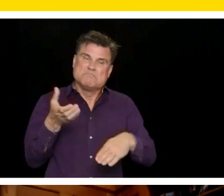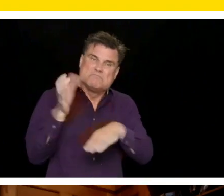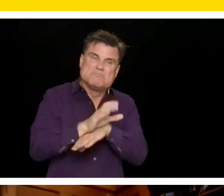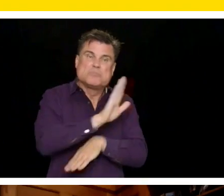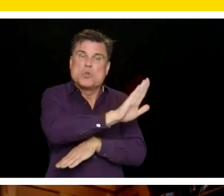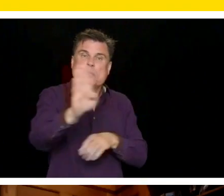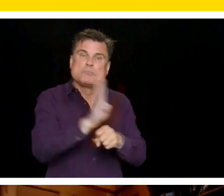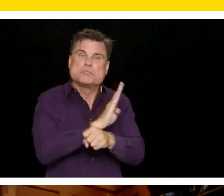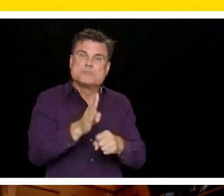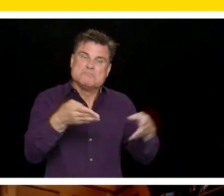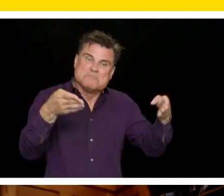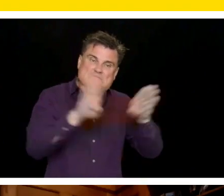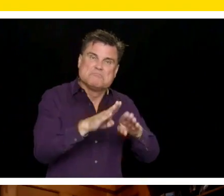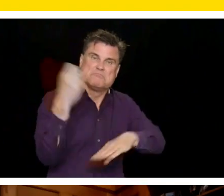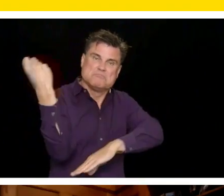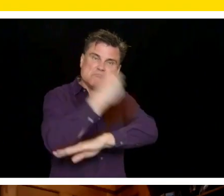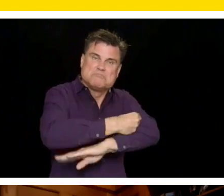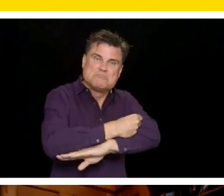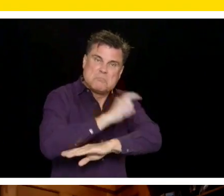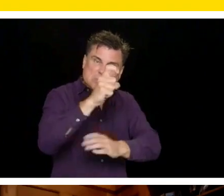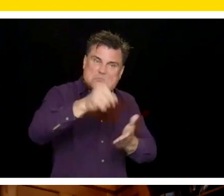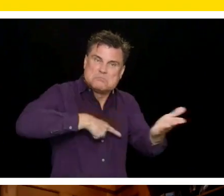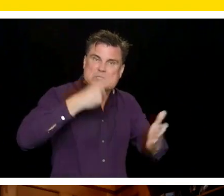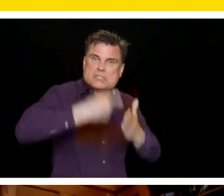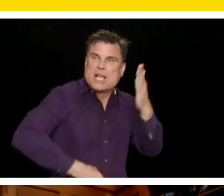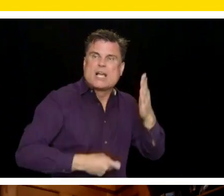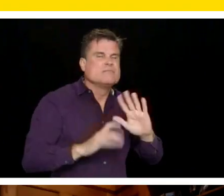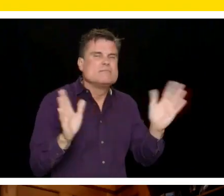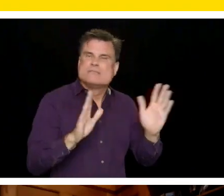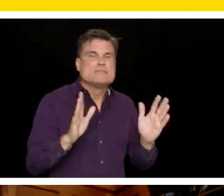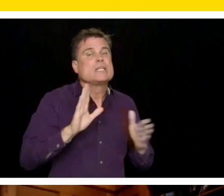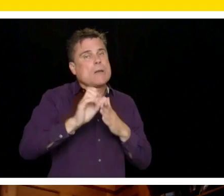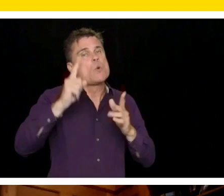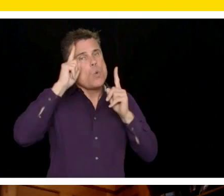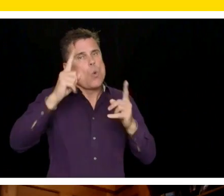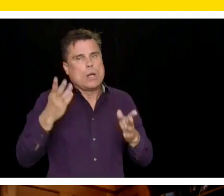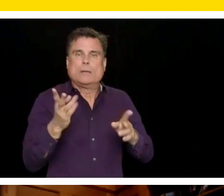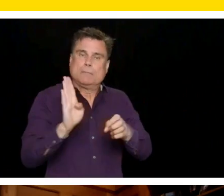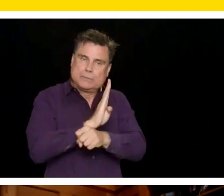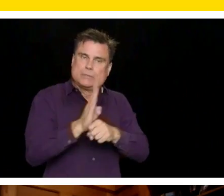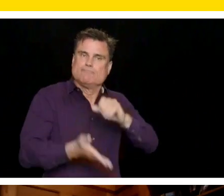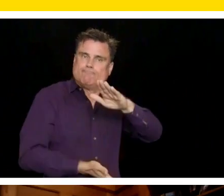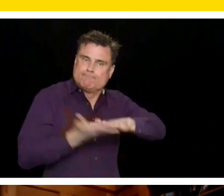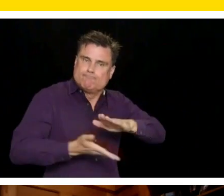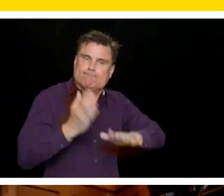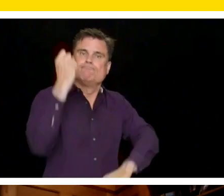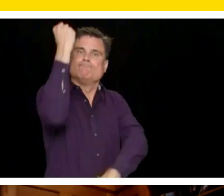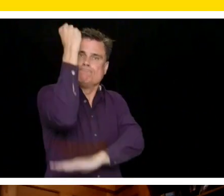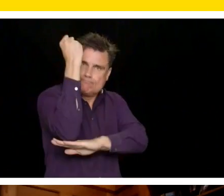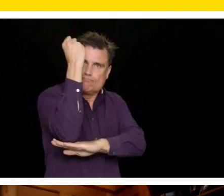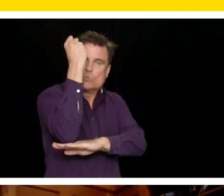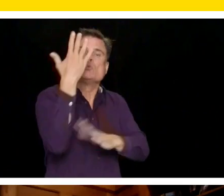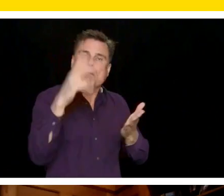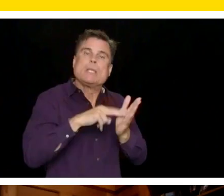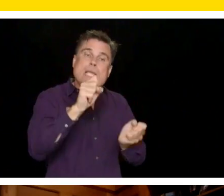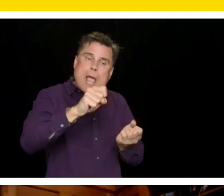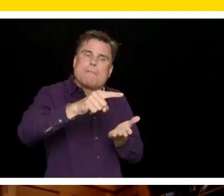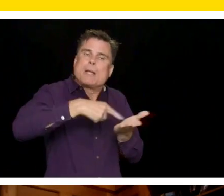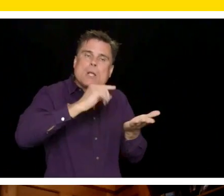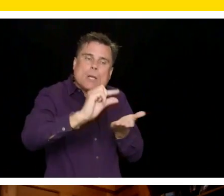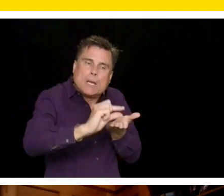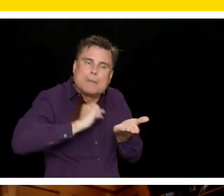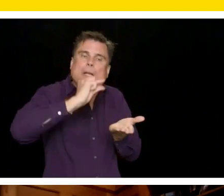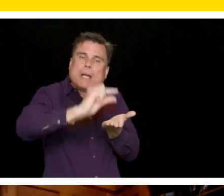So I'm going to let Tom answer first, and then now we'll have the Minister answer. As a sole proprietor, it's been